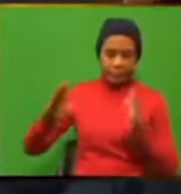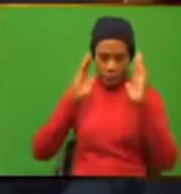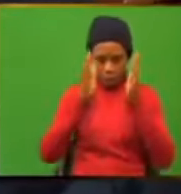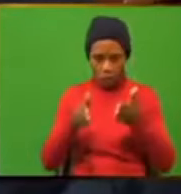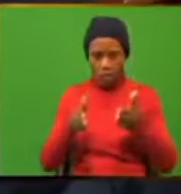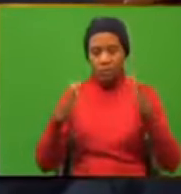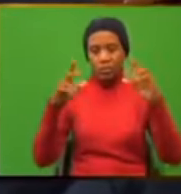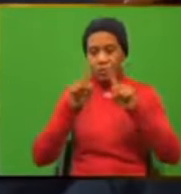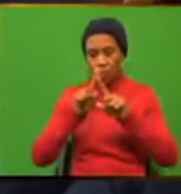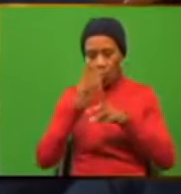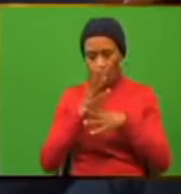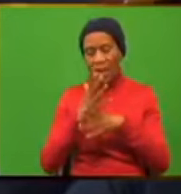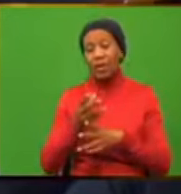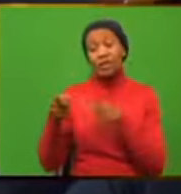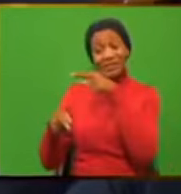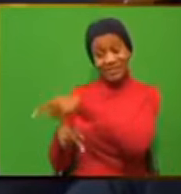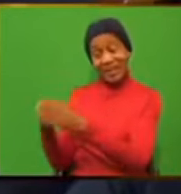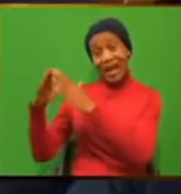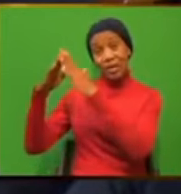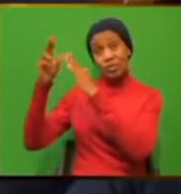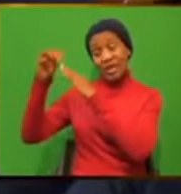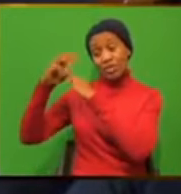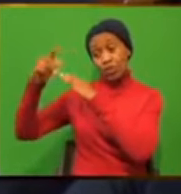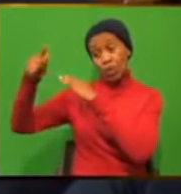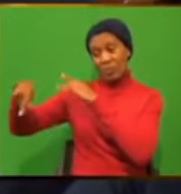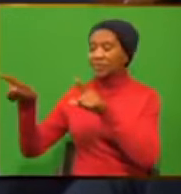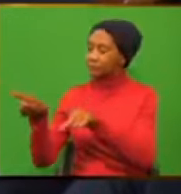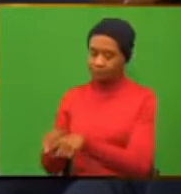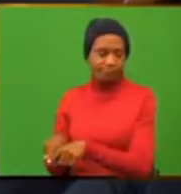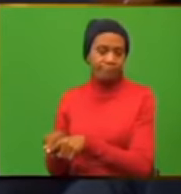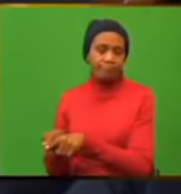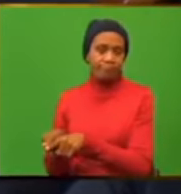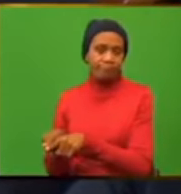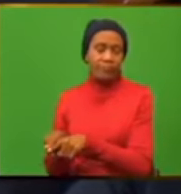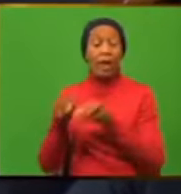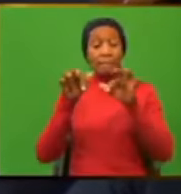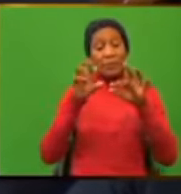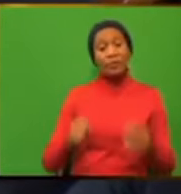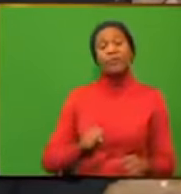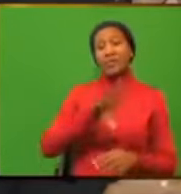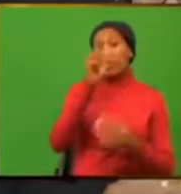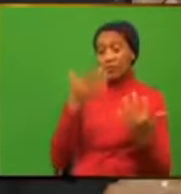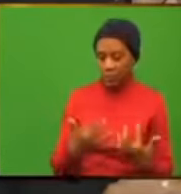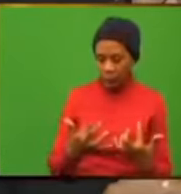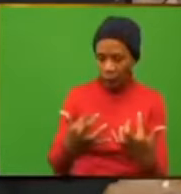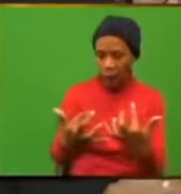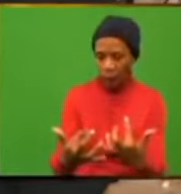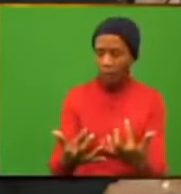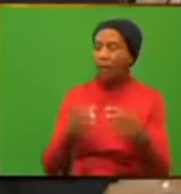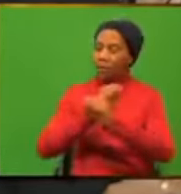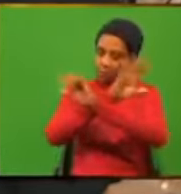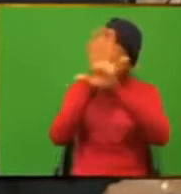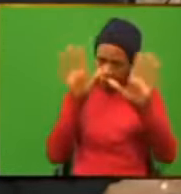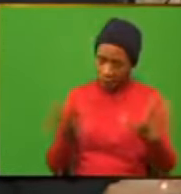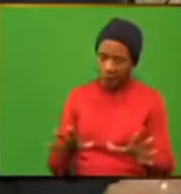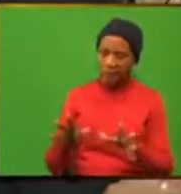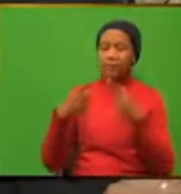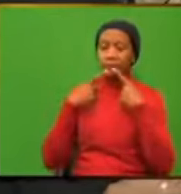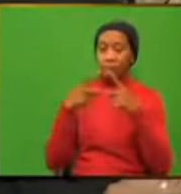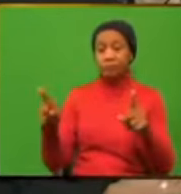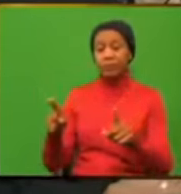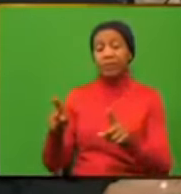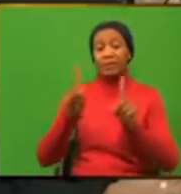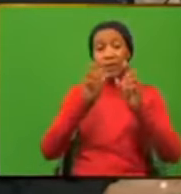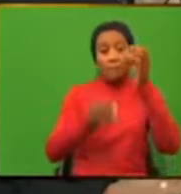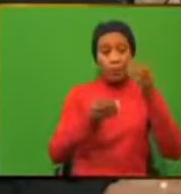assemblies. The NCOP is no different. The voters of South Africa delivered a clear message to political